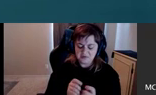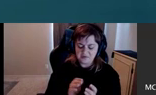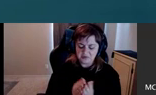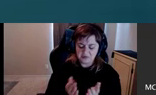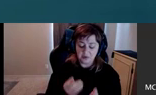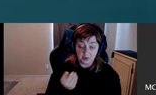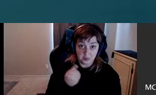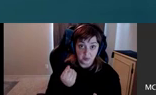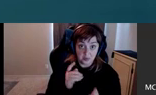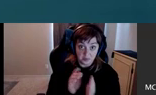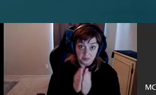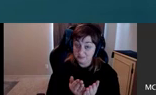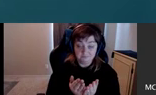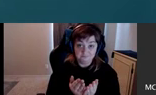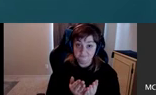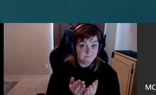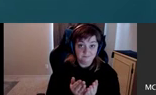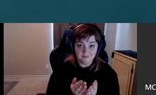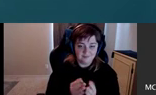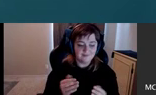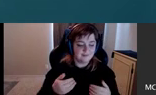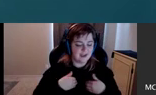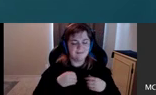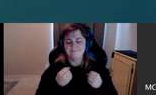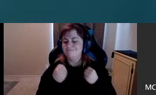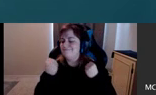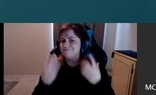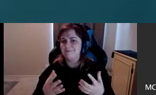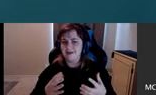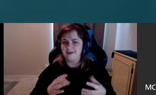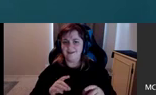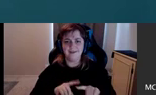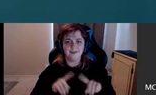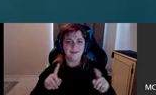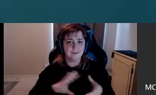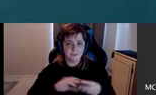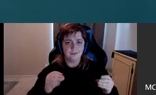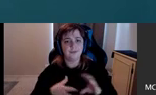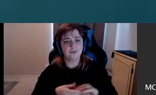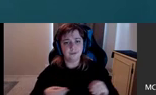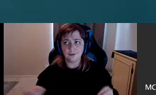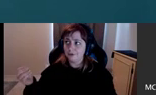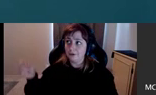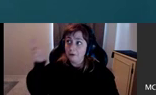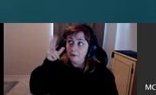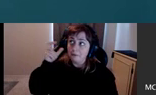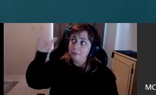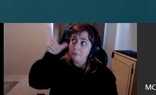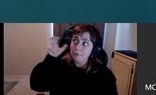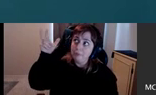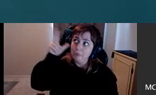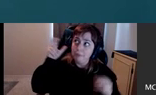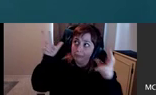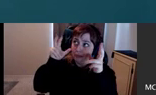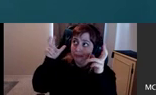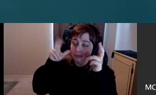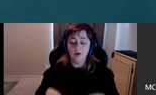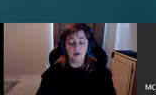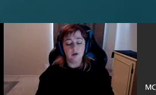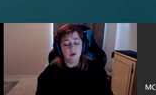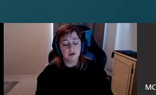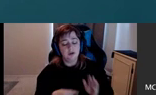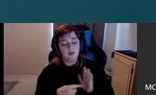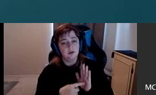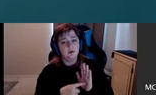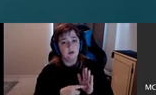Moving a little bit from books to television, there's a show on Netflix called Raising Dion. And it was